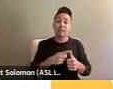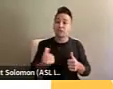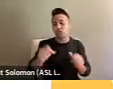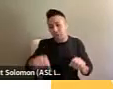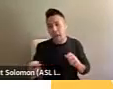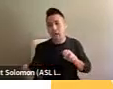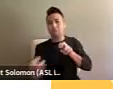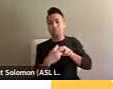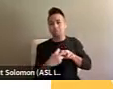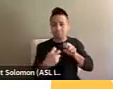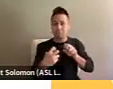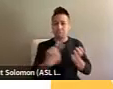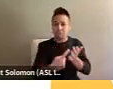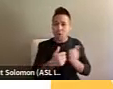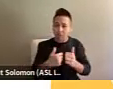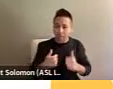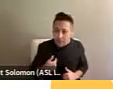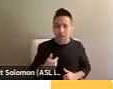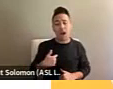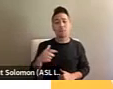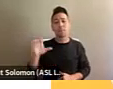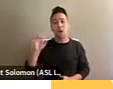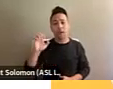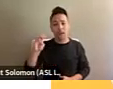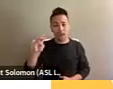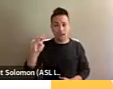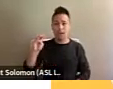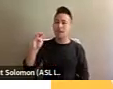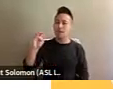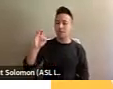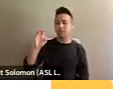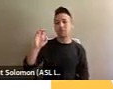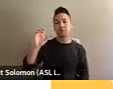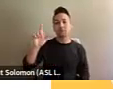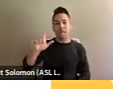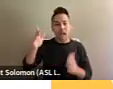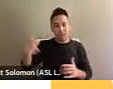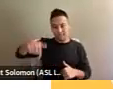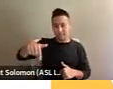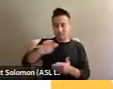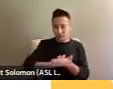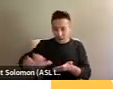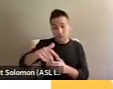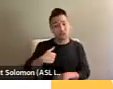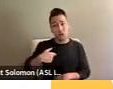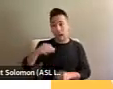am the OER librarian for Lake-Sumter State College, and I can find resources for